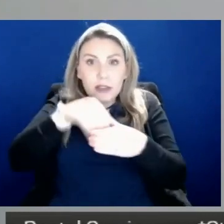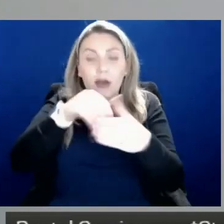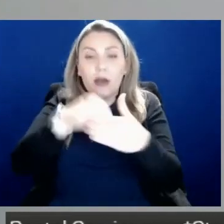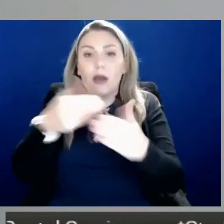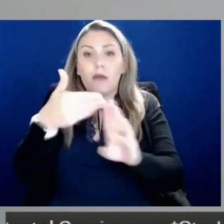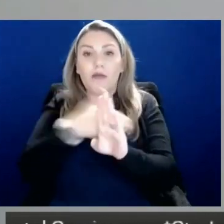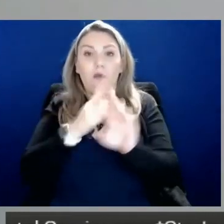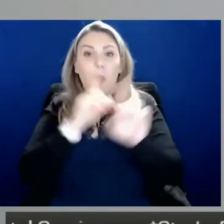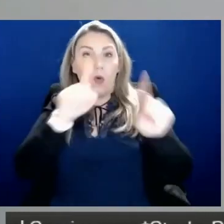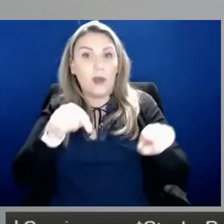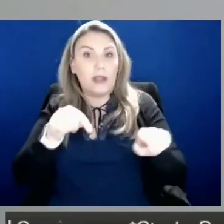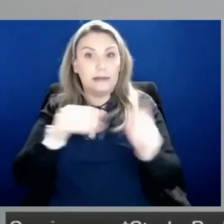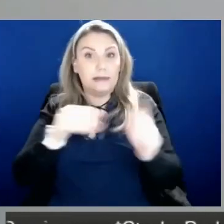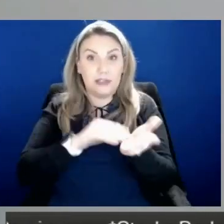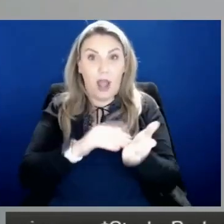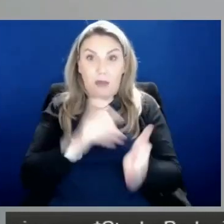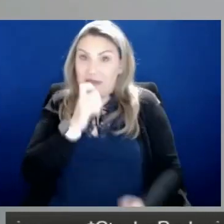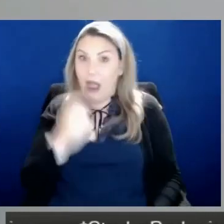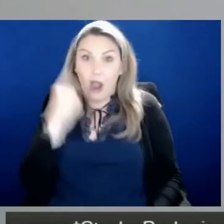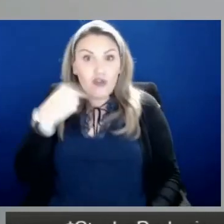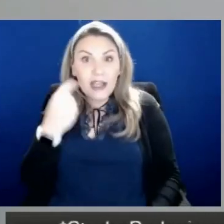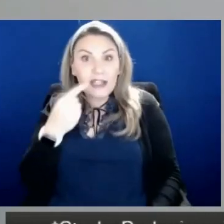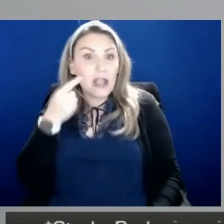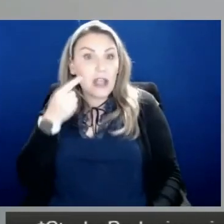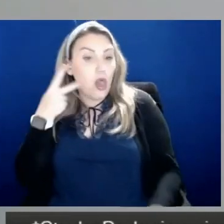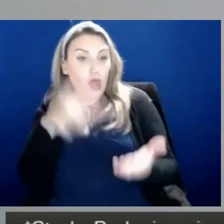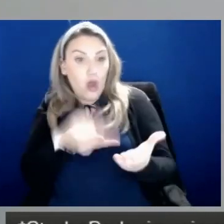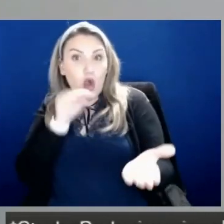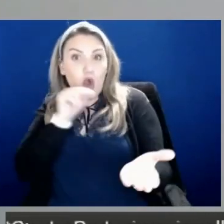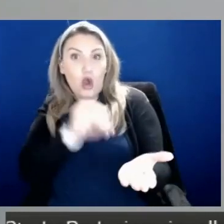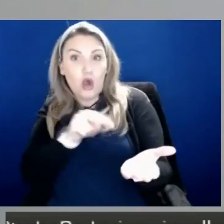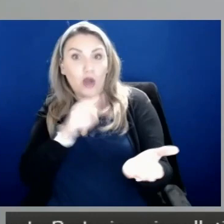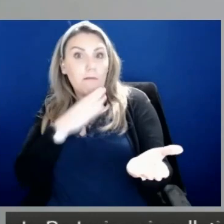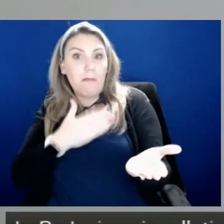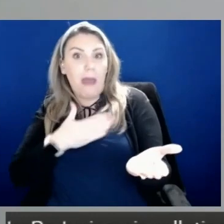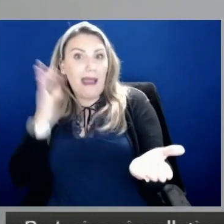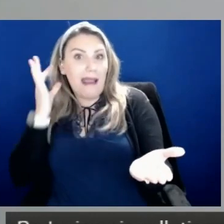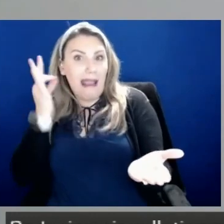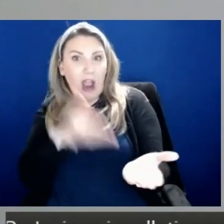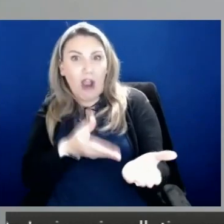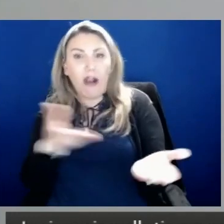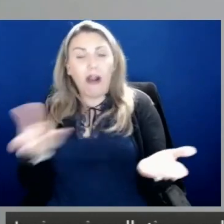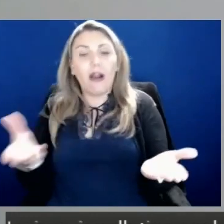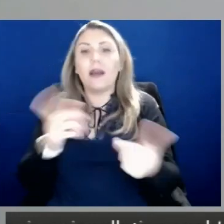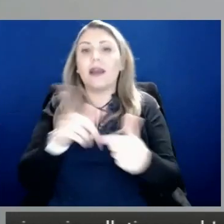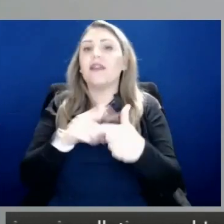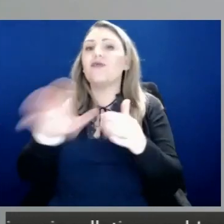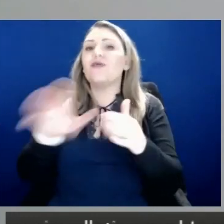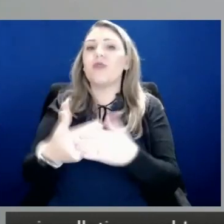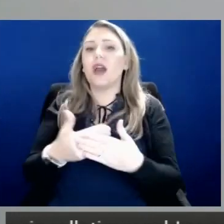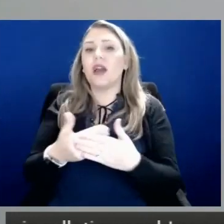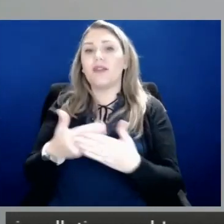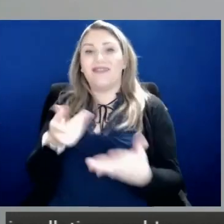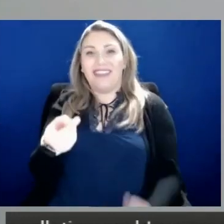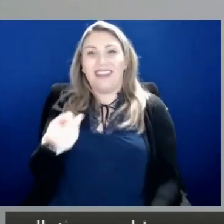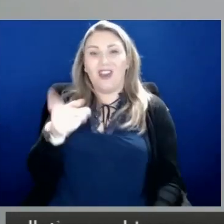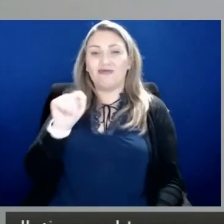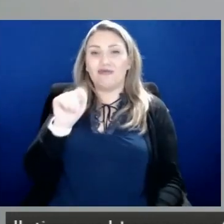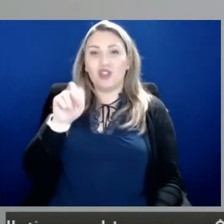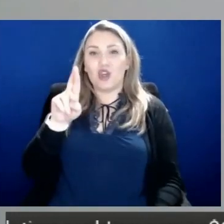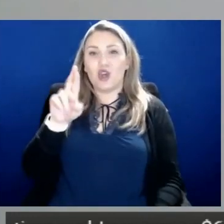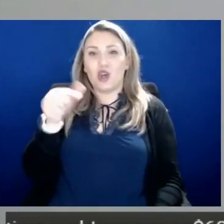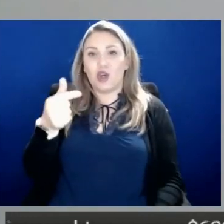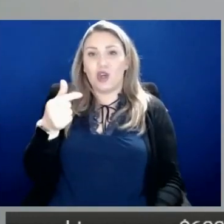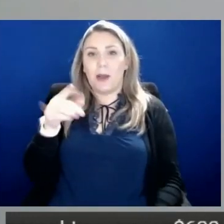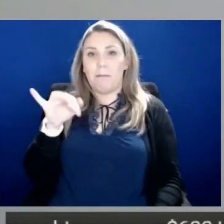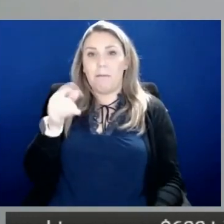not crazy. Look what's happening. And then when you get to Turning Point, I got in and I didn't honestly have